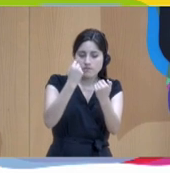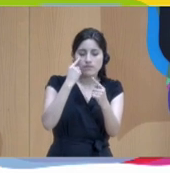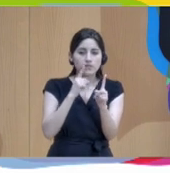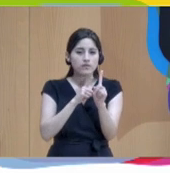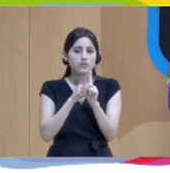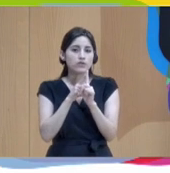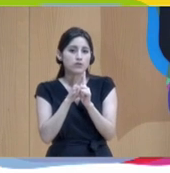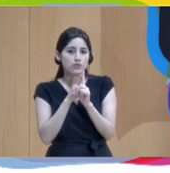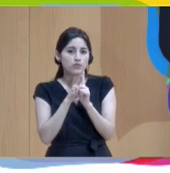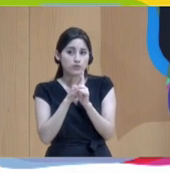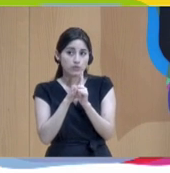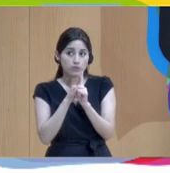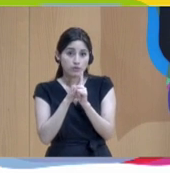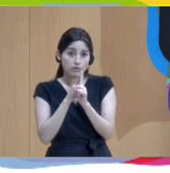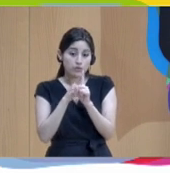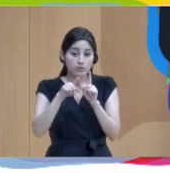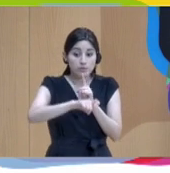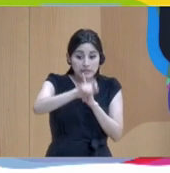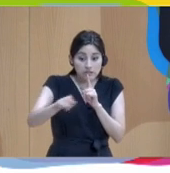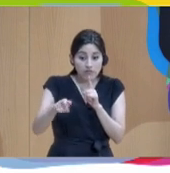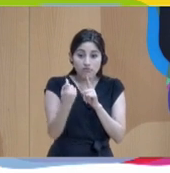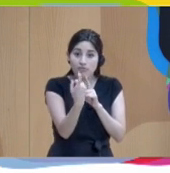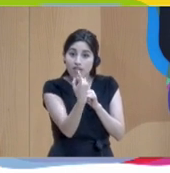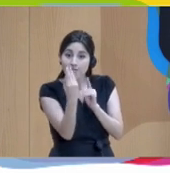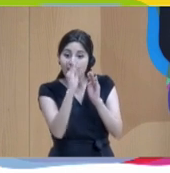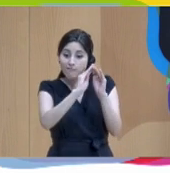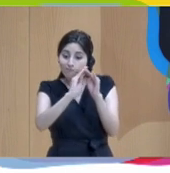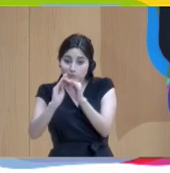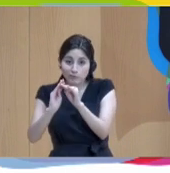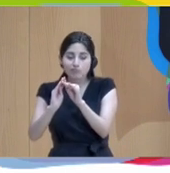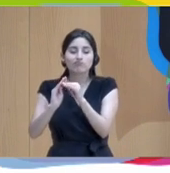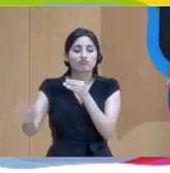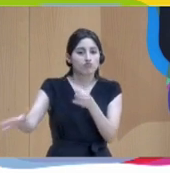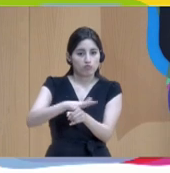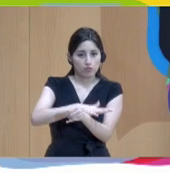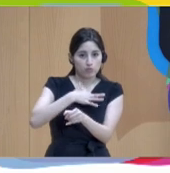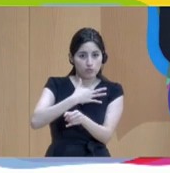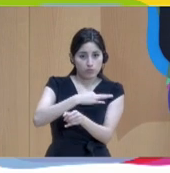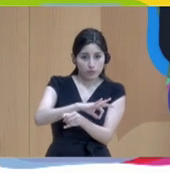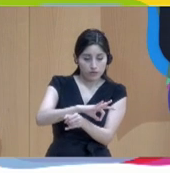need to respond to when their everyday life has something going on.